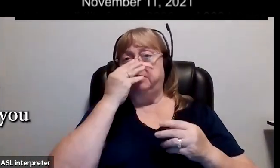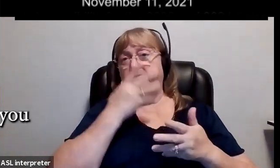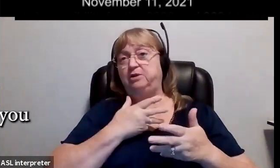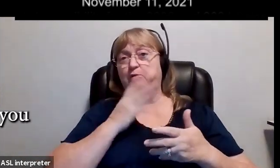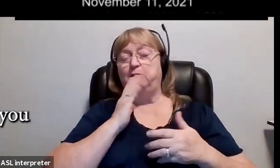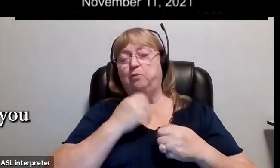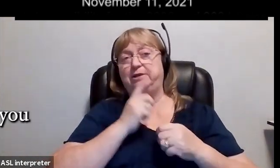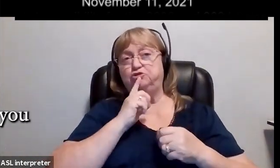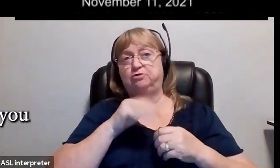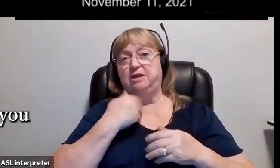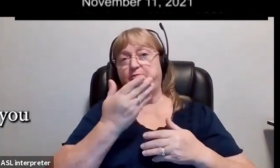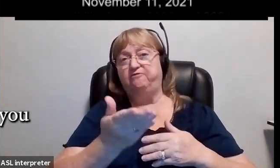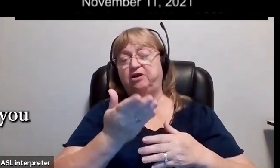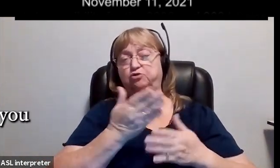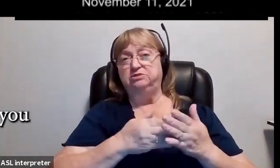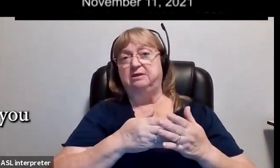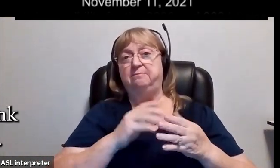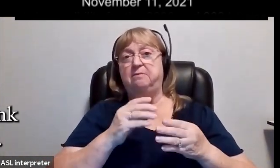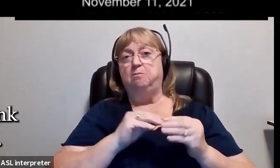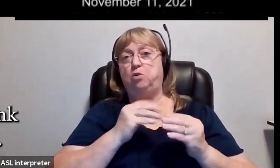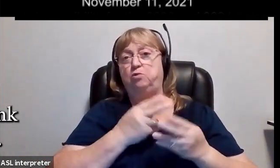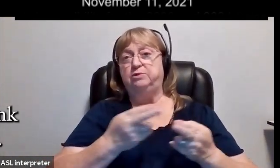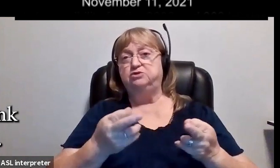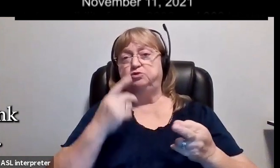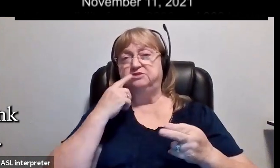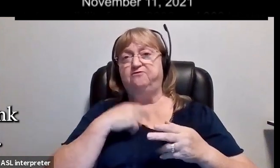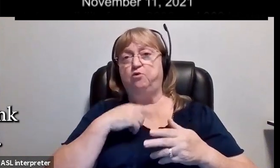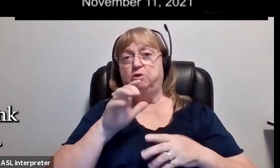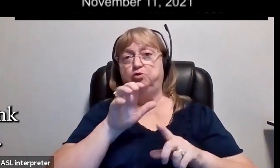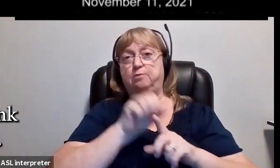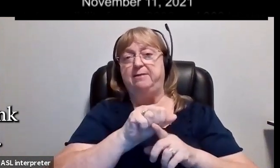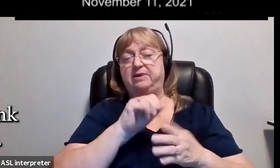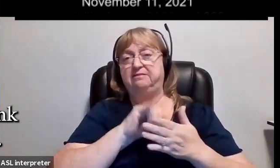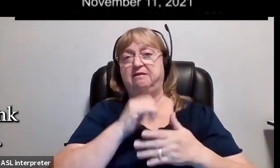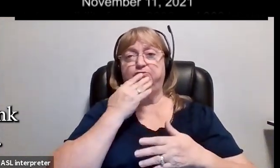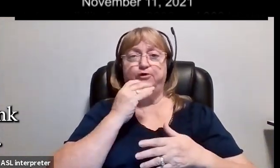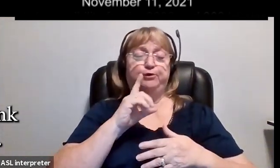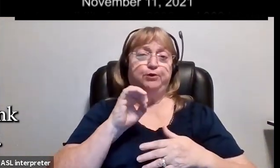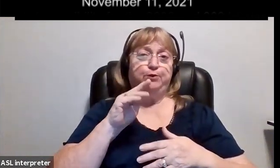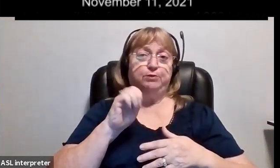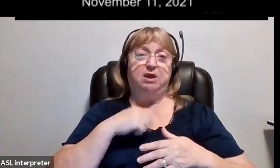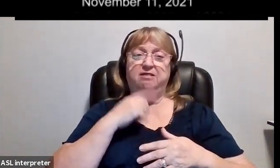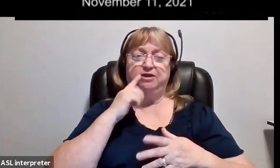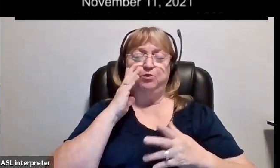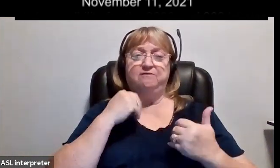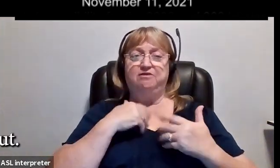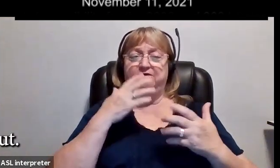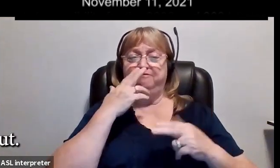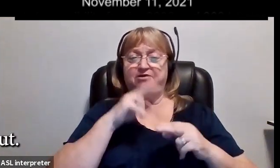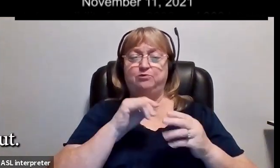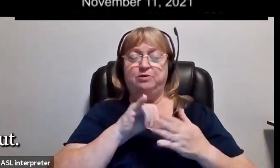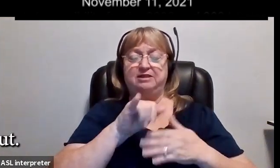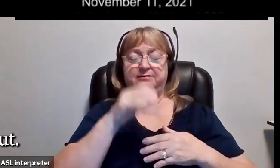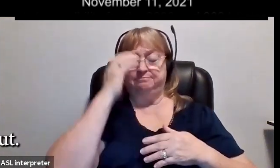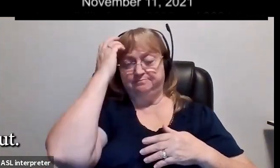I provide you some additional resources for grabbing those codes. But I think you'll have a lot of fun with that. The